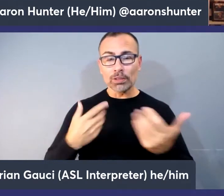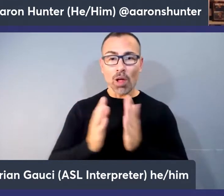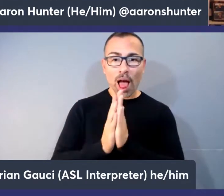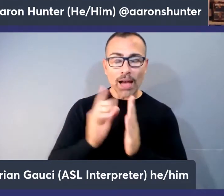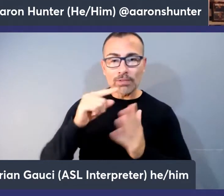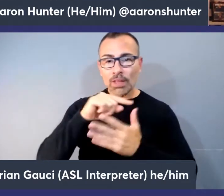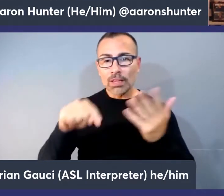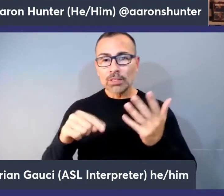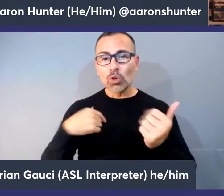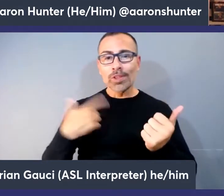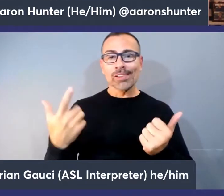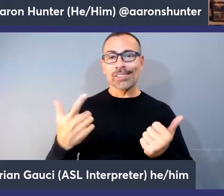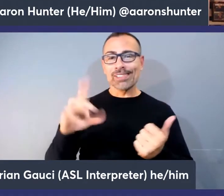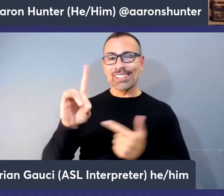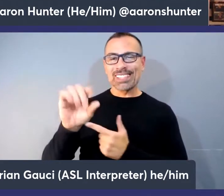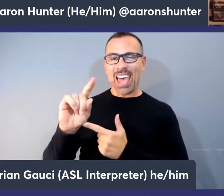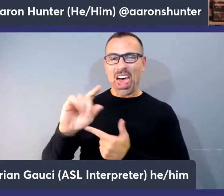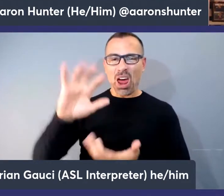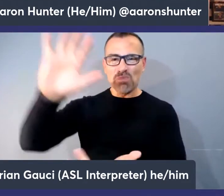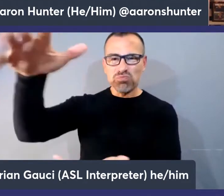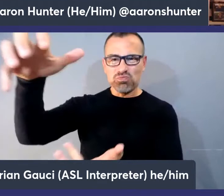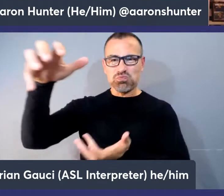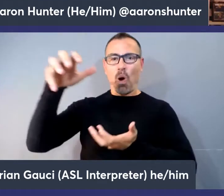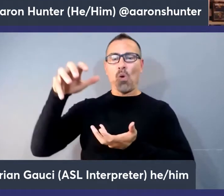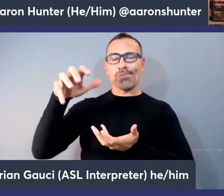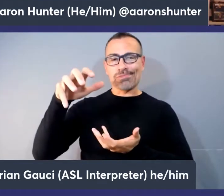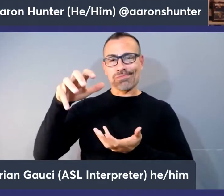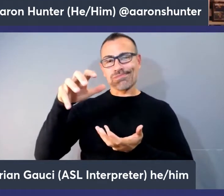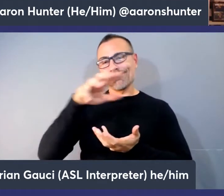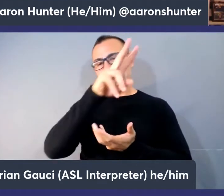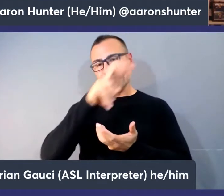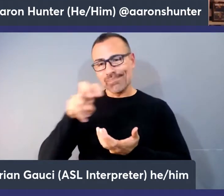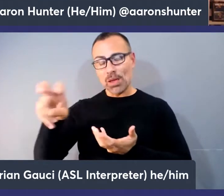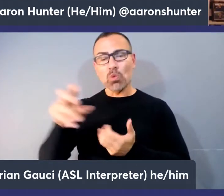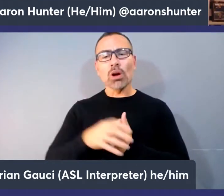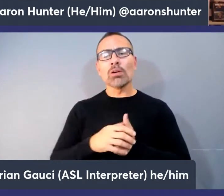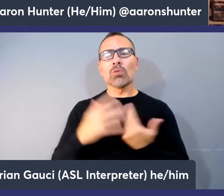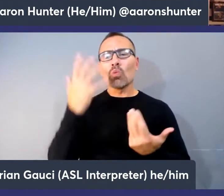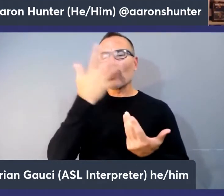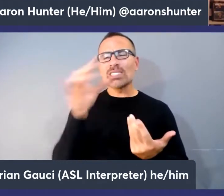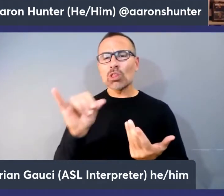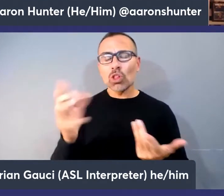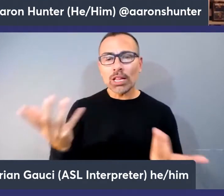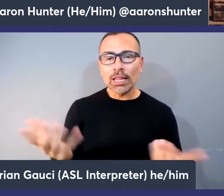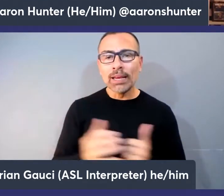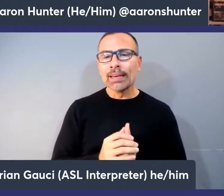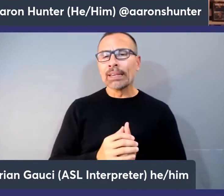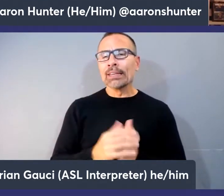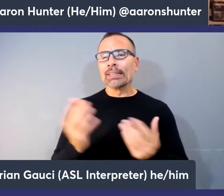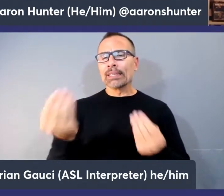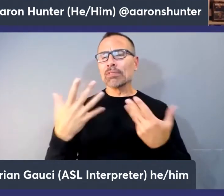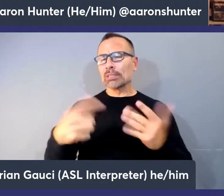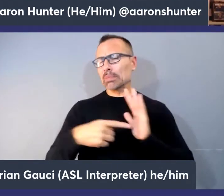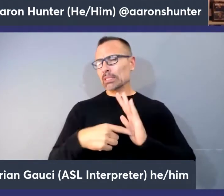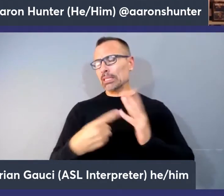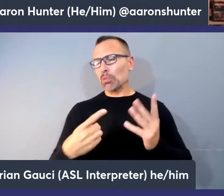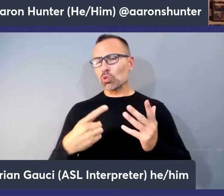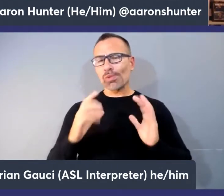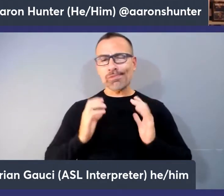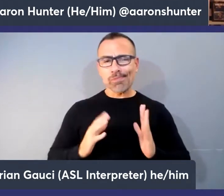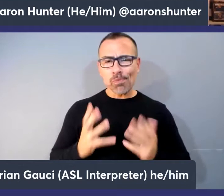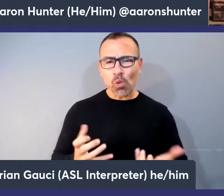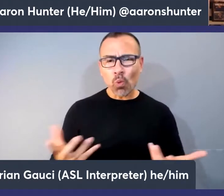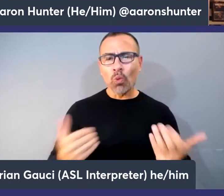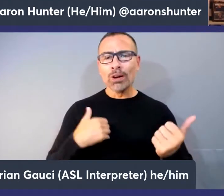those, maybe just like one or two use cases where a customer has wanted to take bulk information or bulk data and then import it